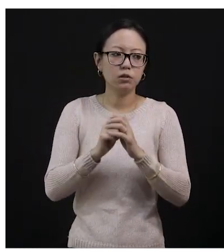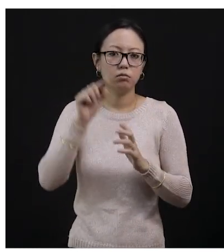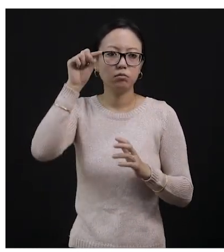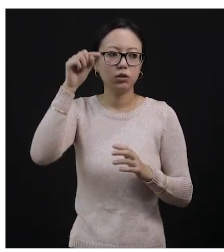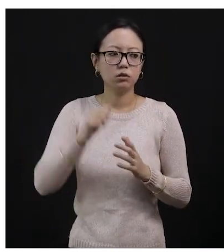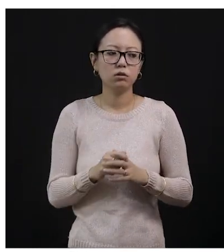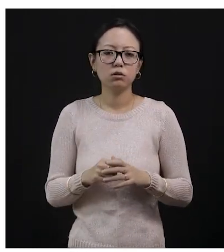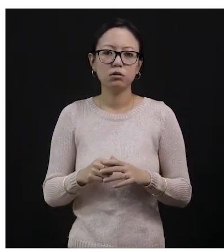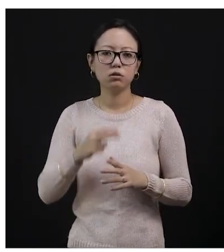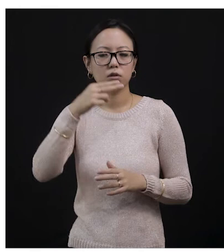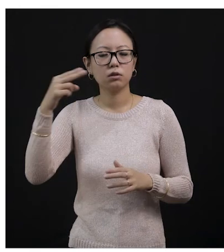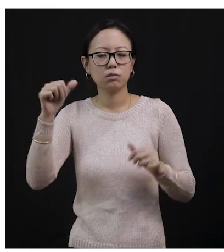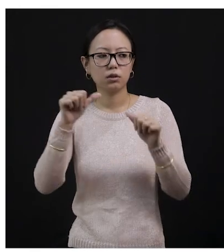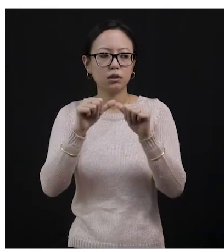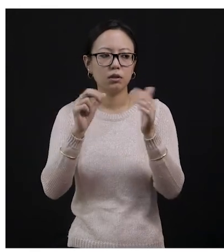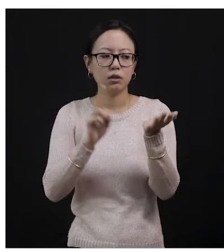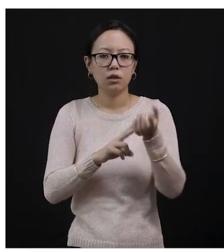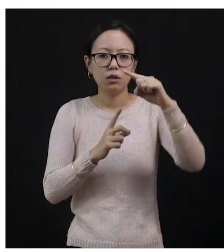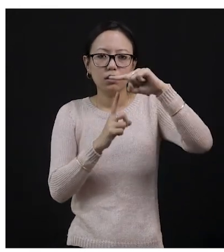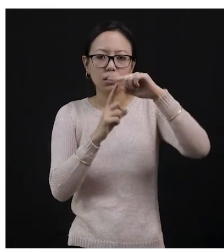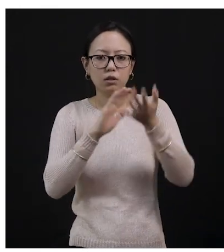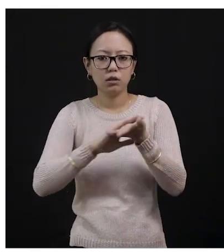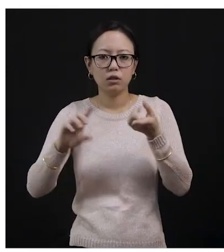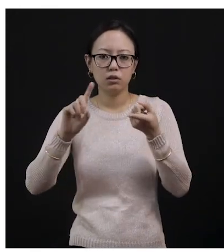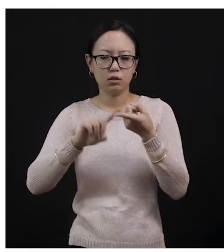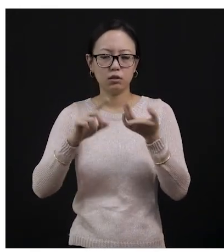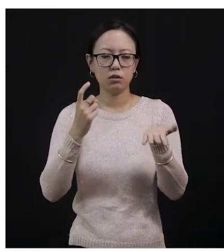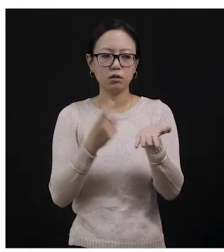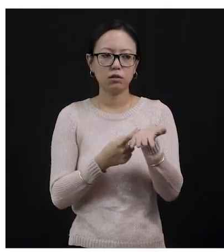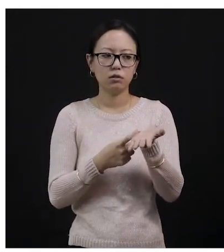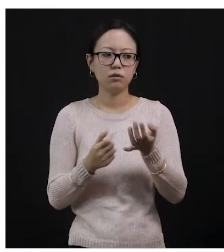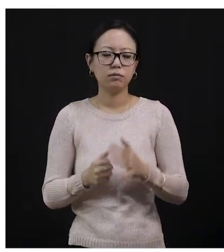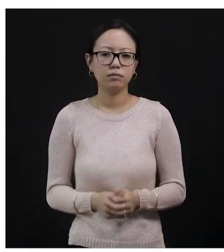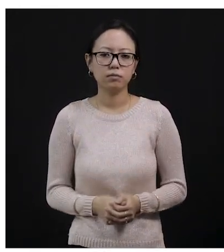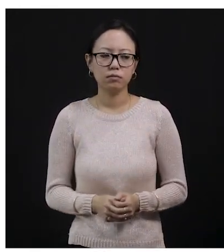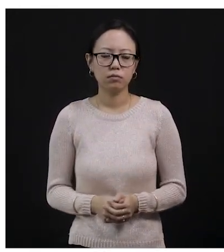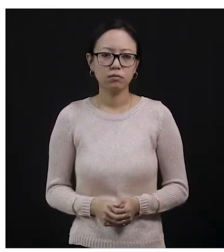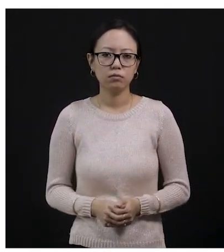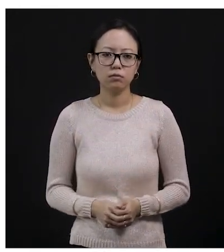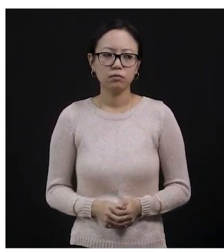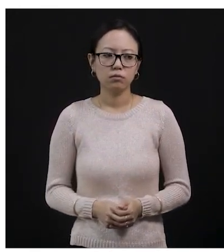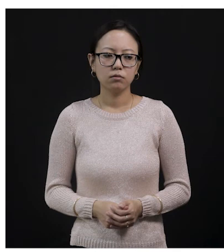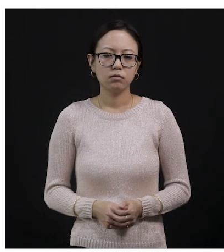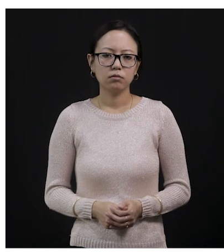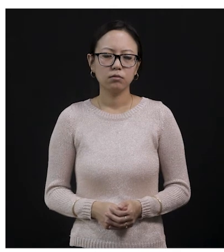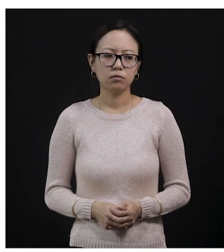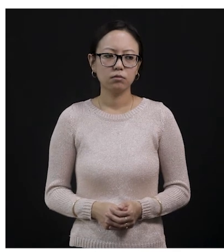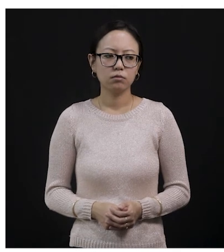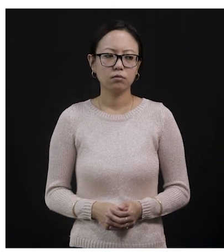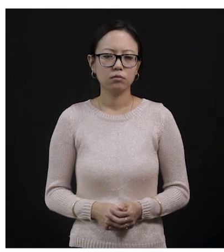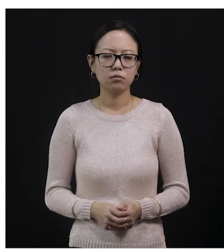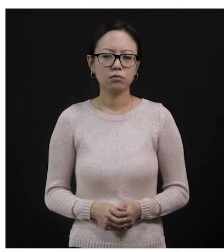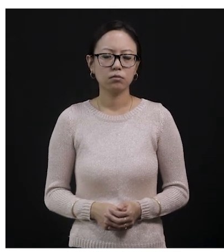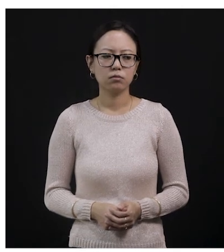anther. Yes, anther, A-N-T-H-E-R, anther. Okay, this is a structure. Now, in this